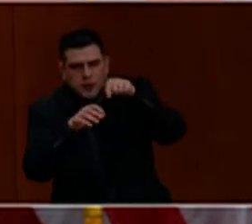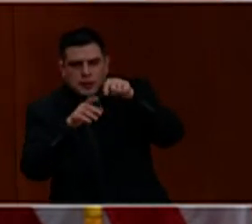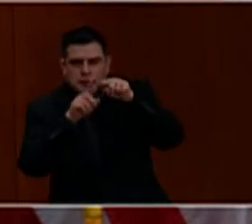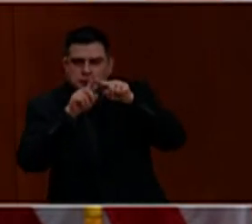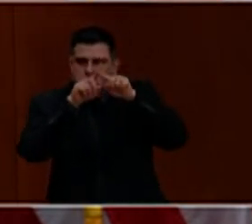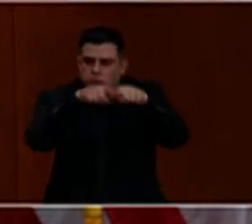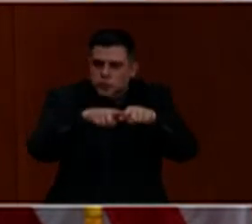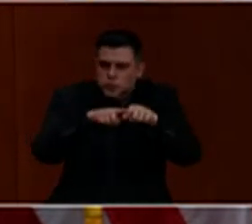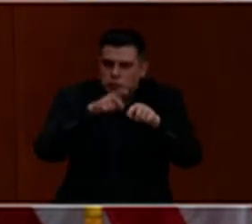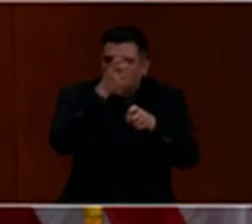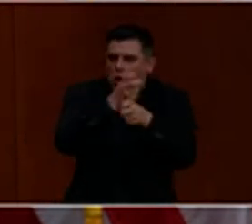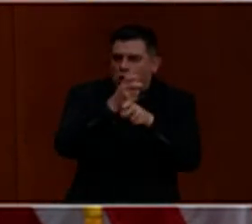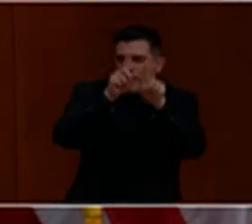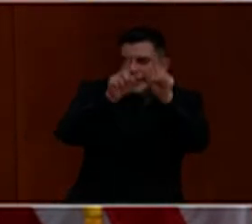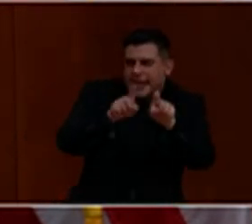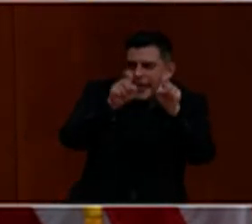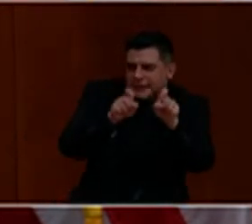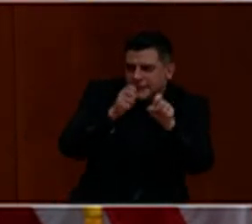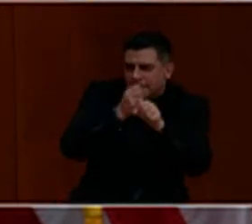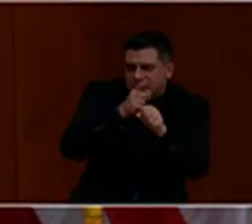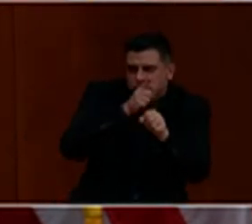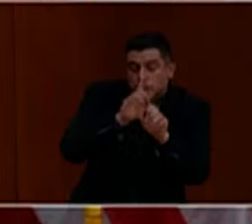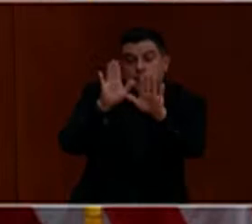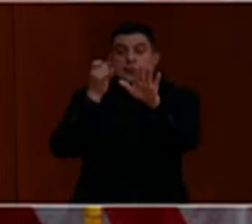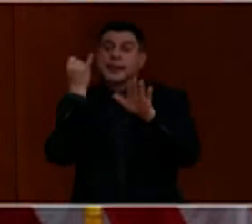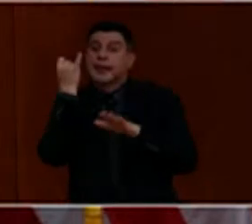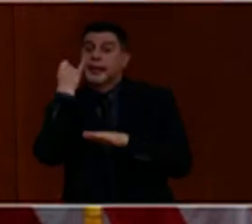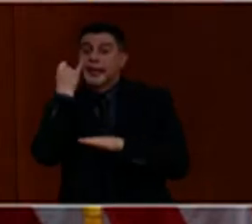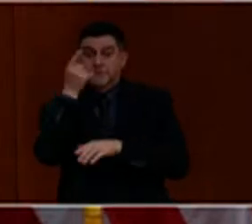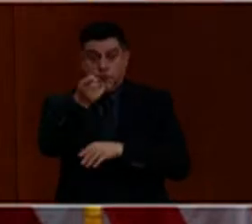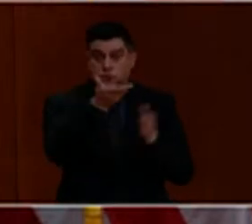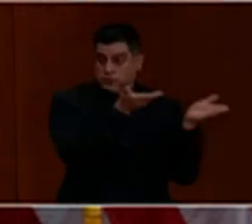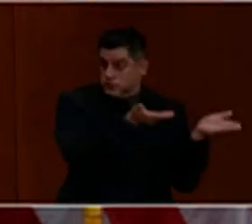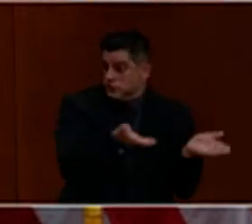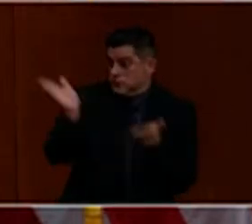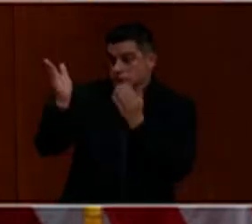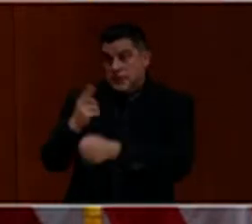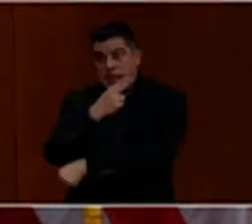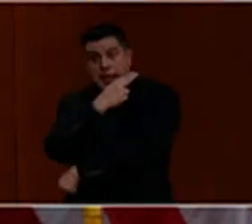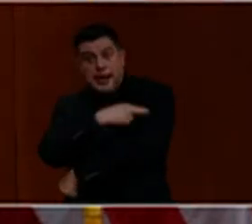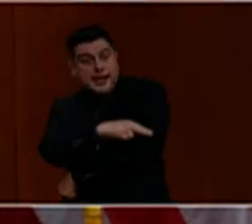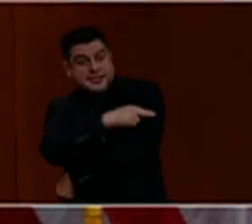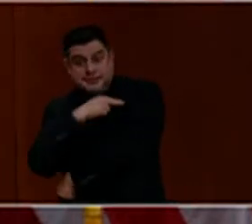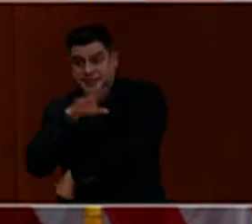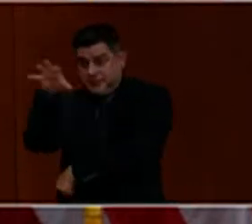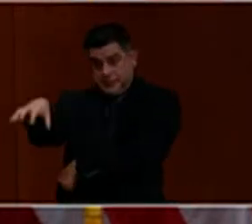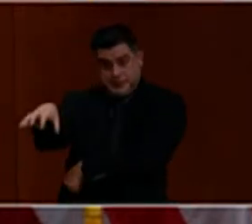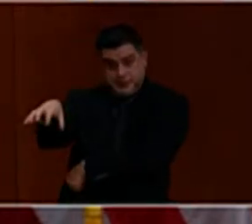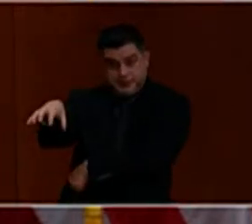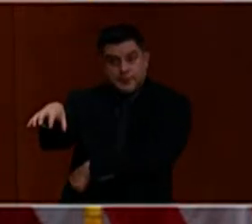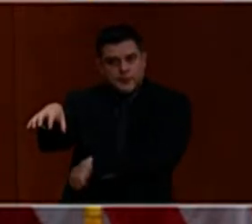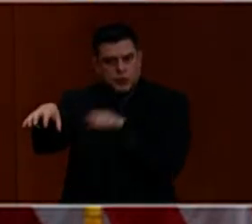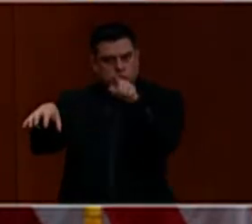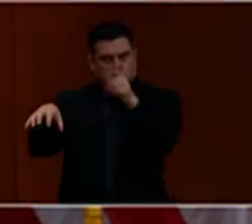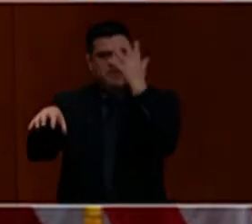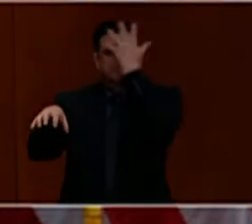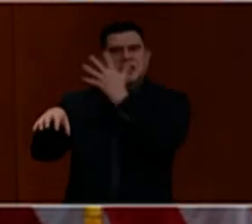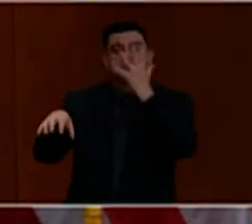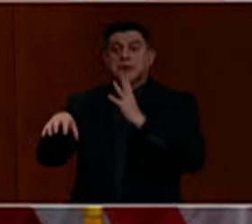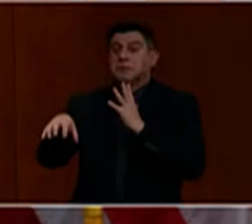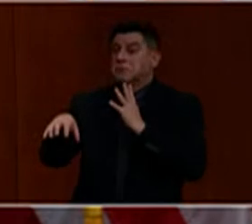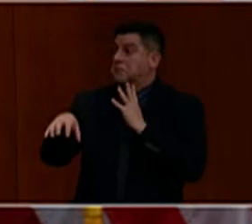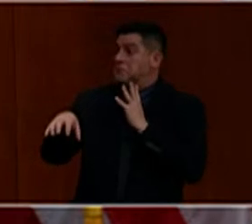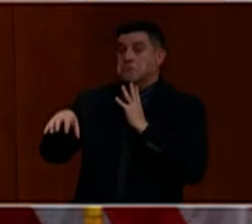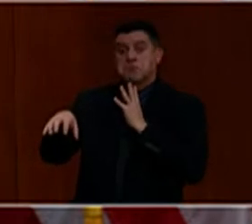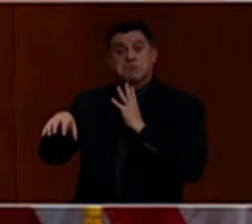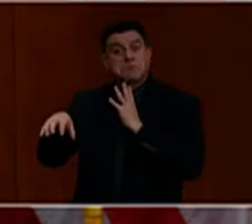test positive, yes, at that point you're going to know, that they have an active infection. Just the fact that they're showing up. Now, they may be negative for COVID, but the